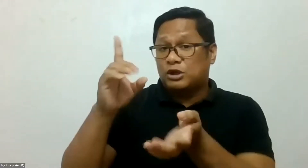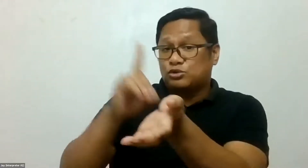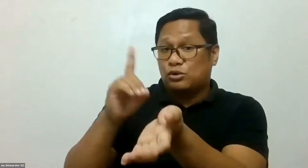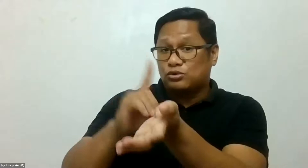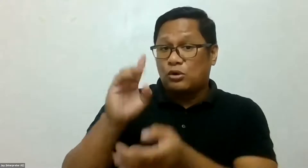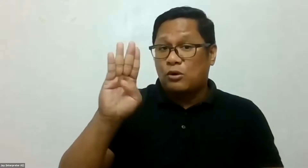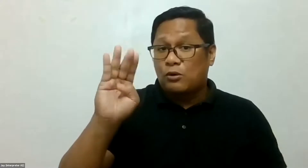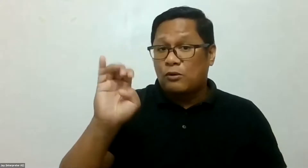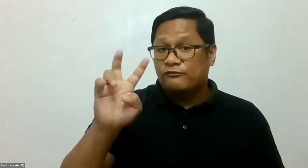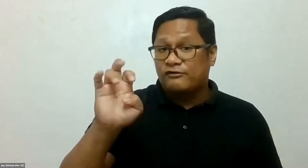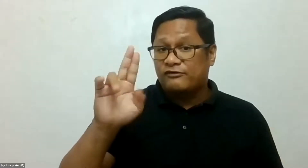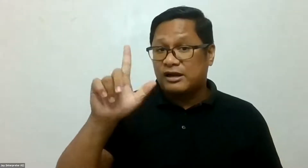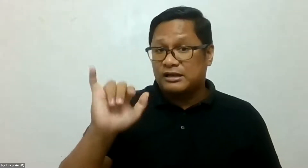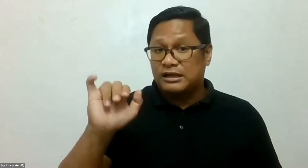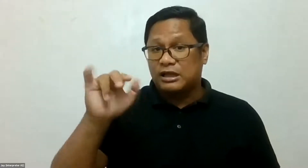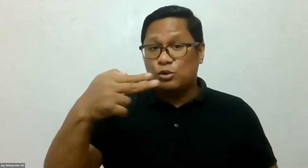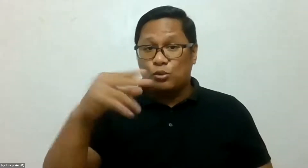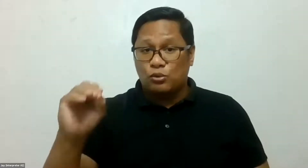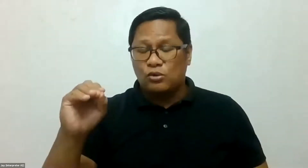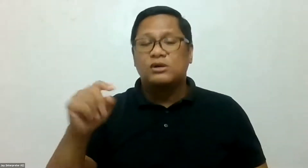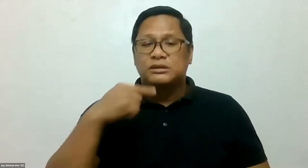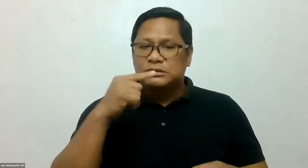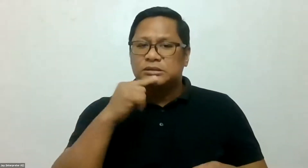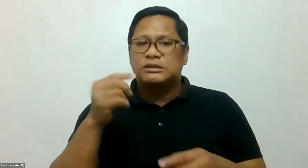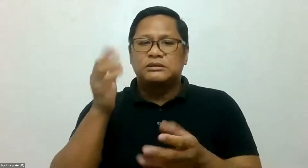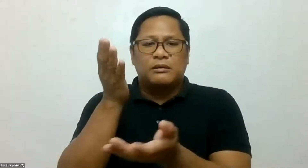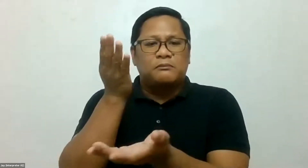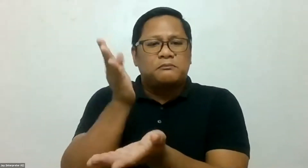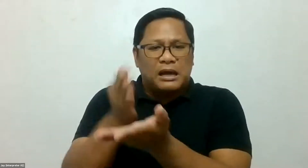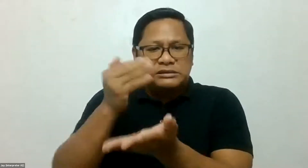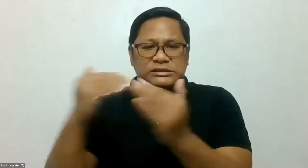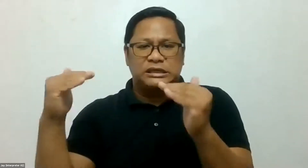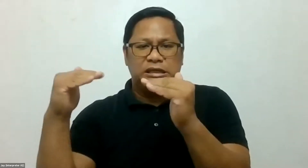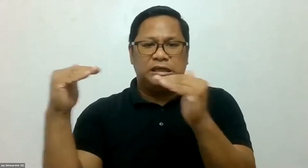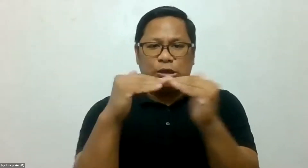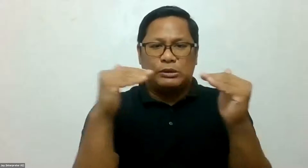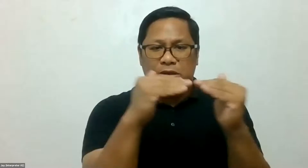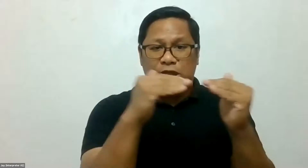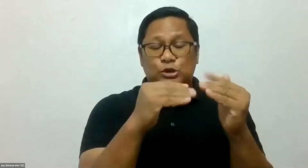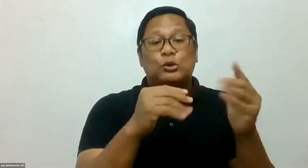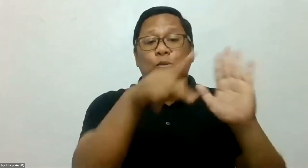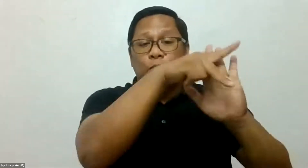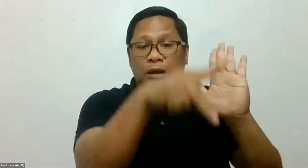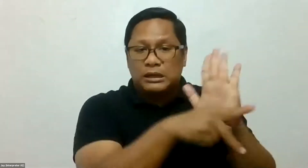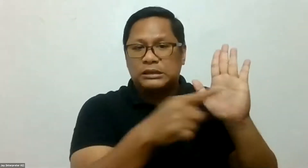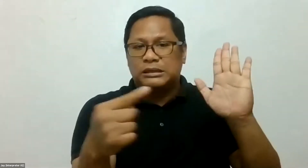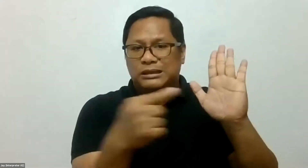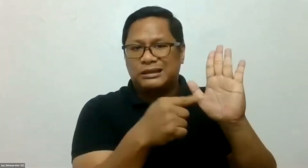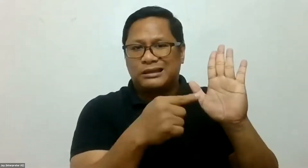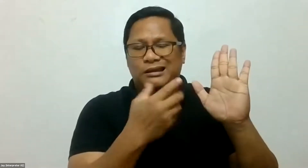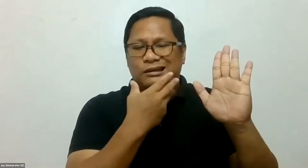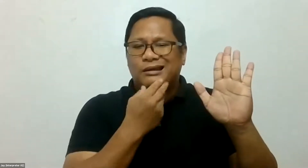said about budget being equivalent practically to policy is, I thought, very